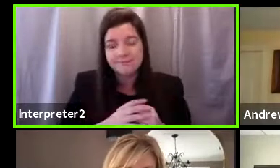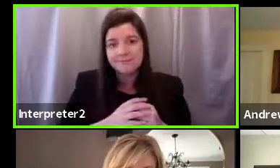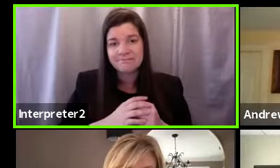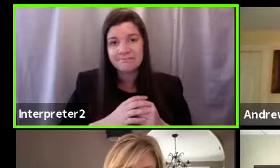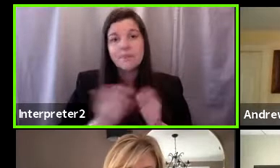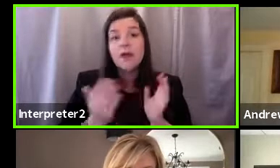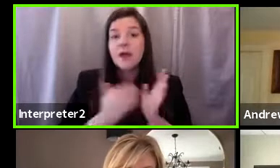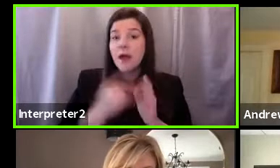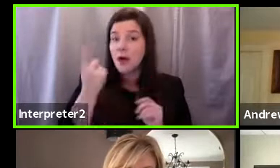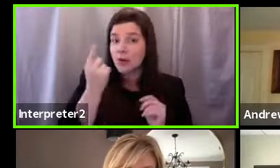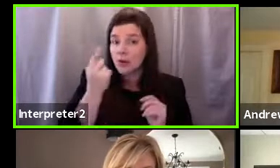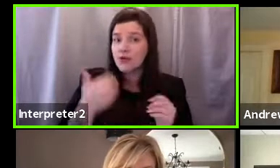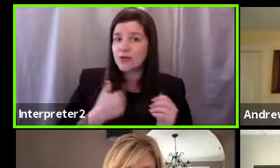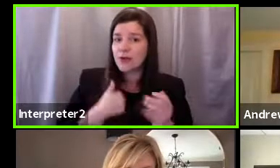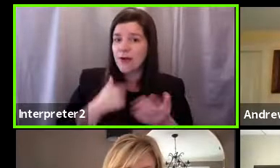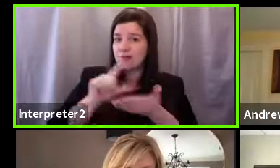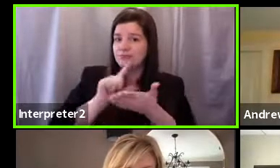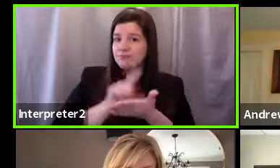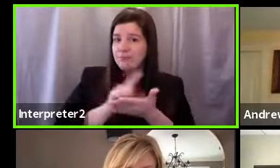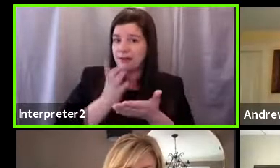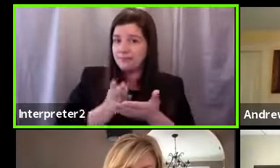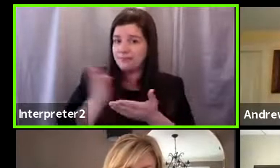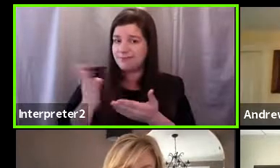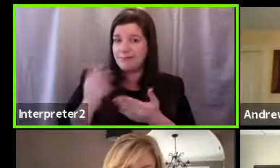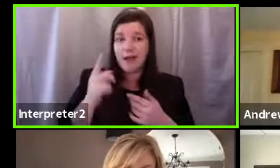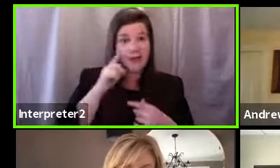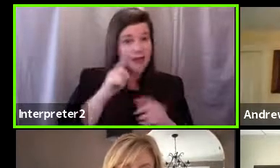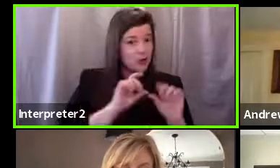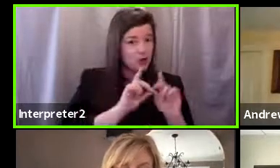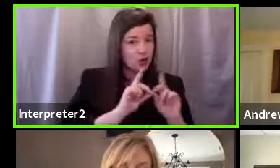was a bill that I think the department was in support of